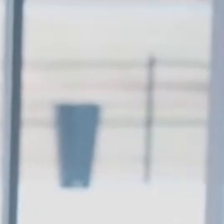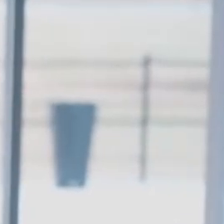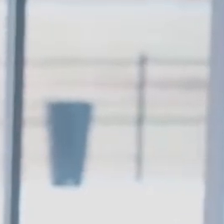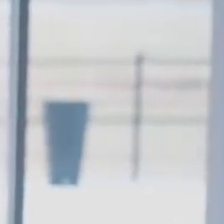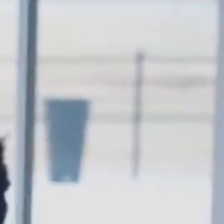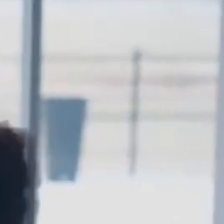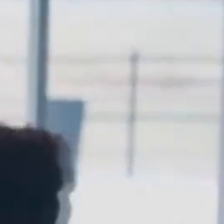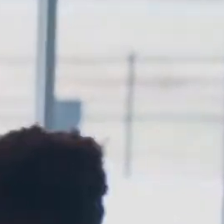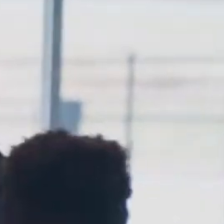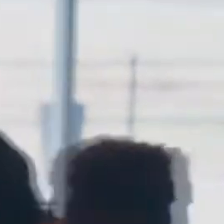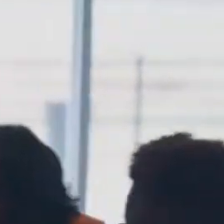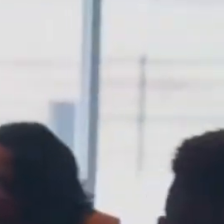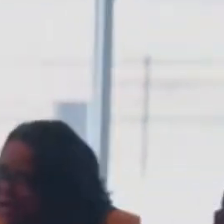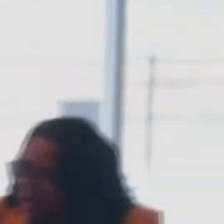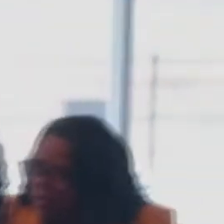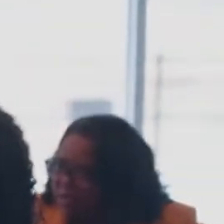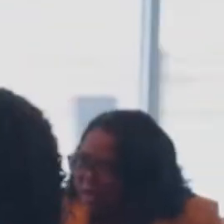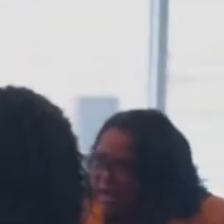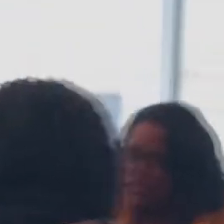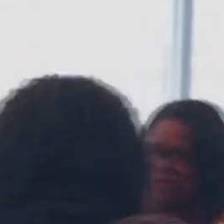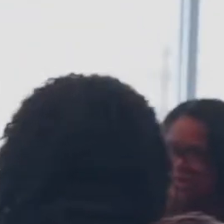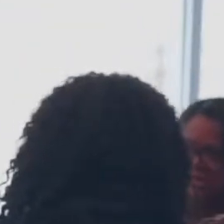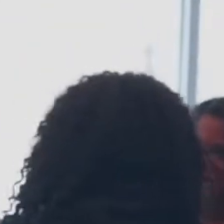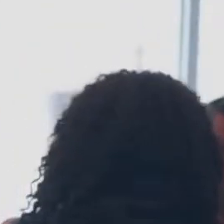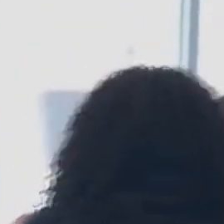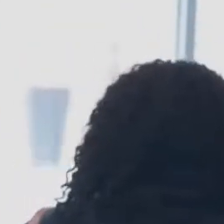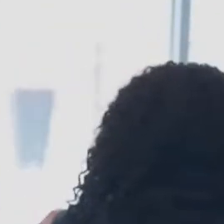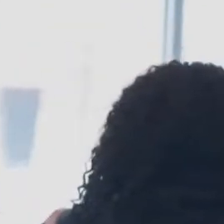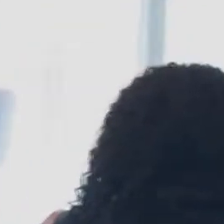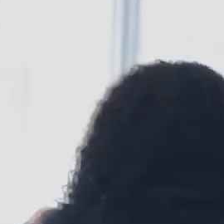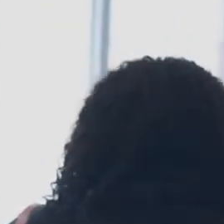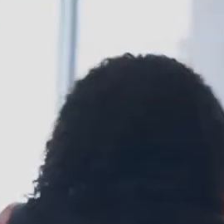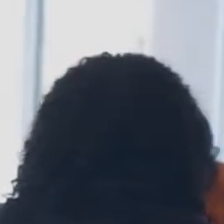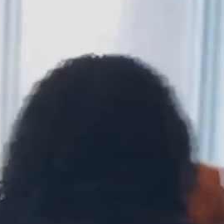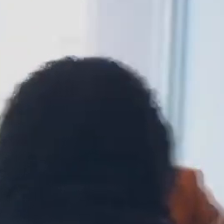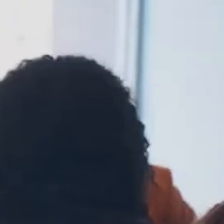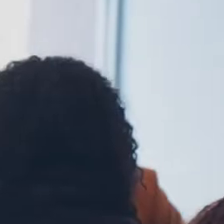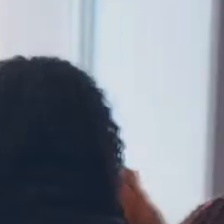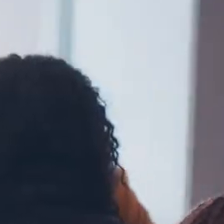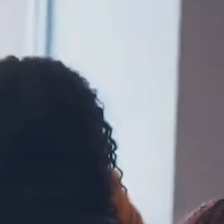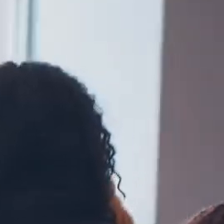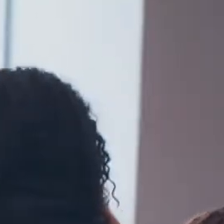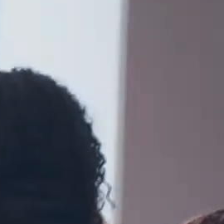and application forms. Don't miss out on this chance to support your education journey.